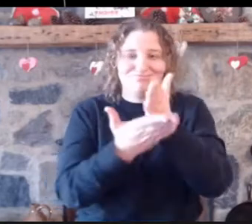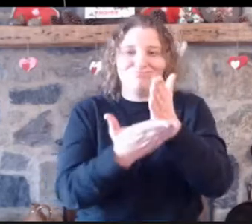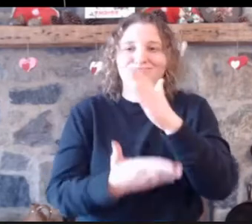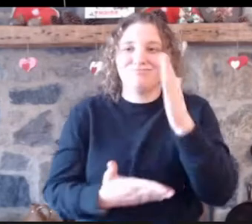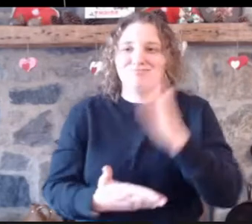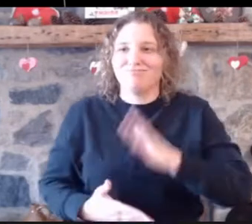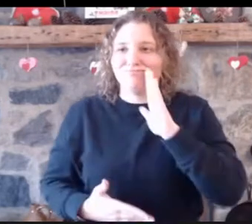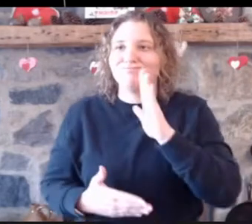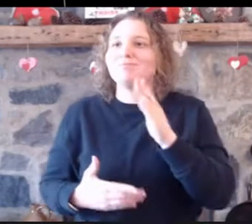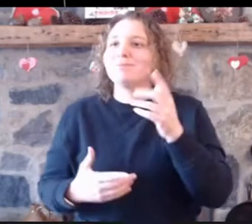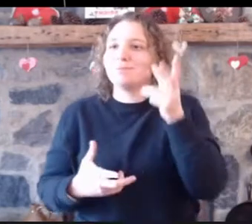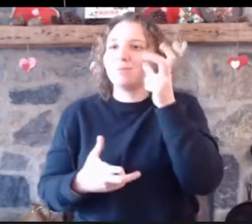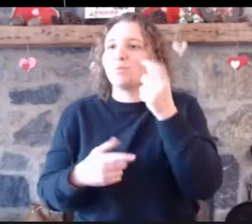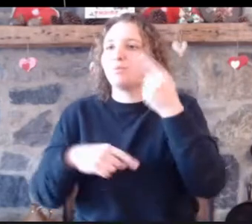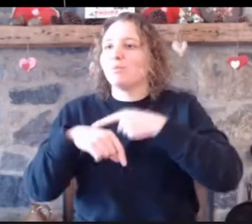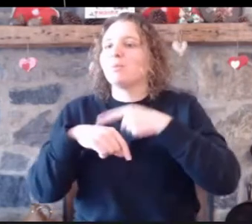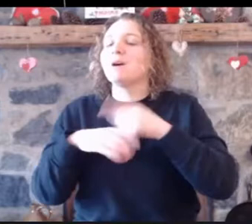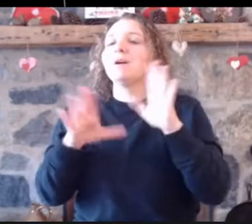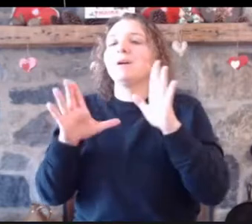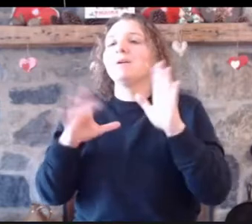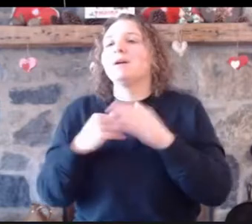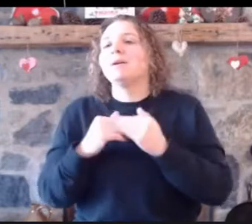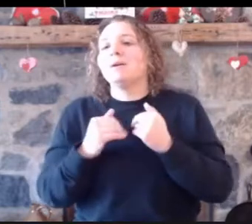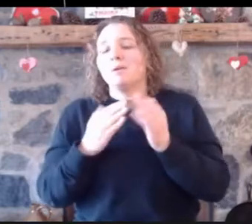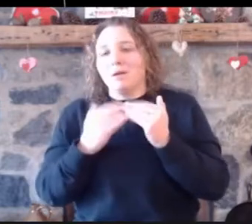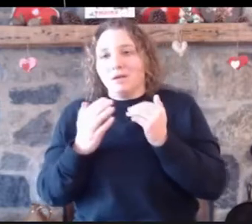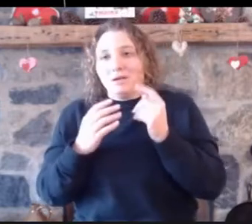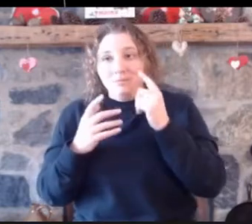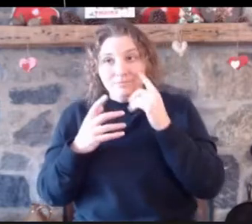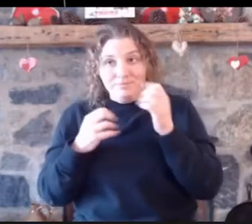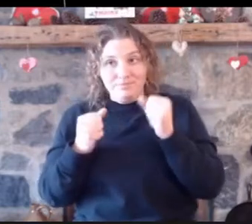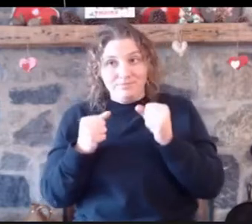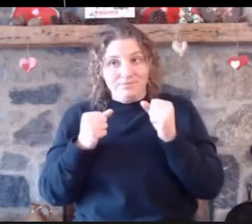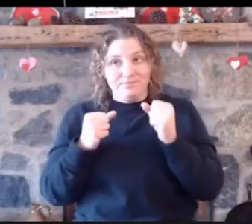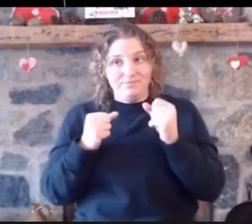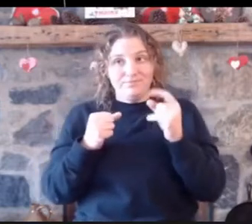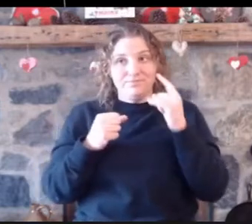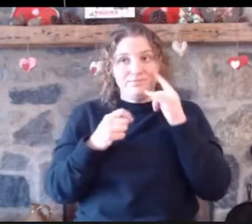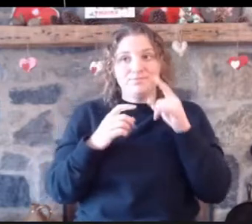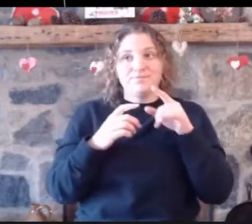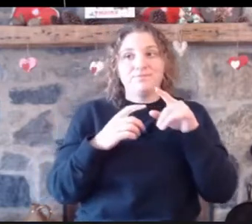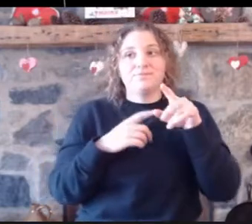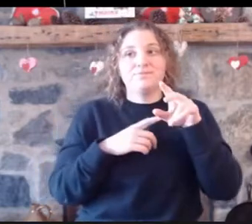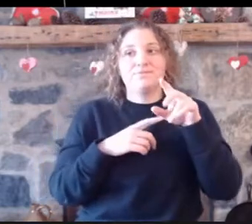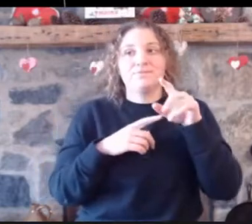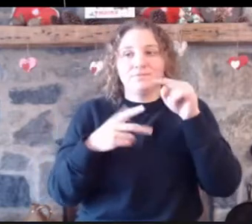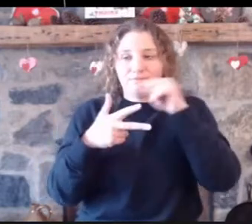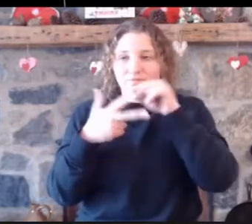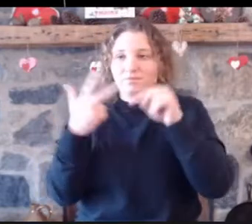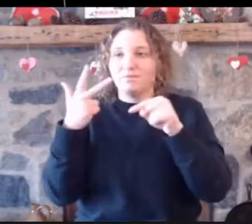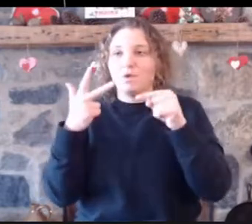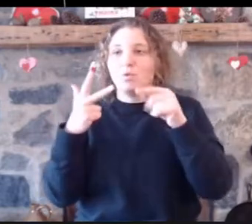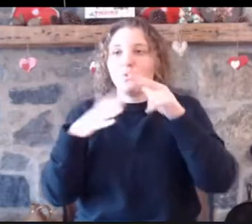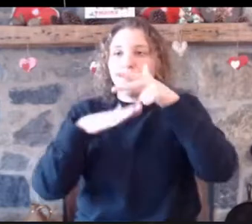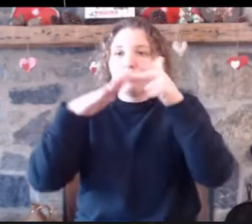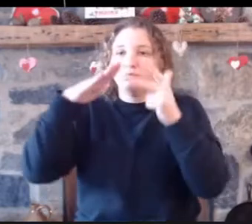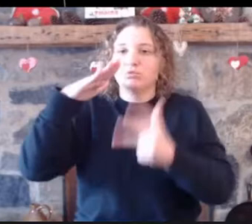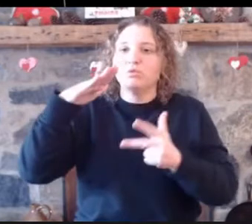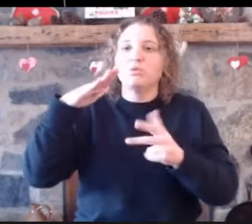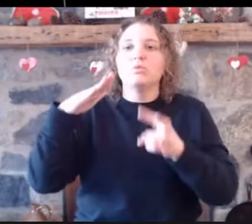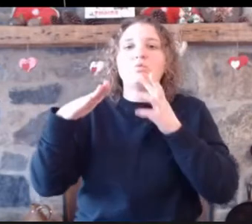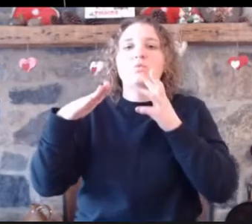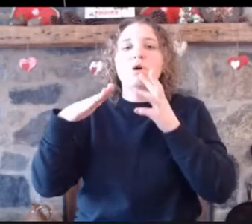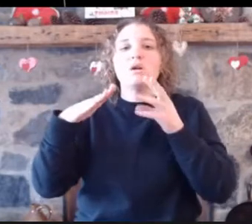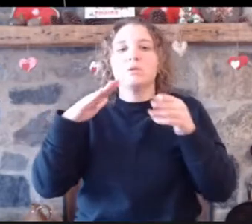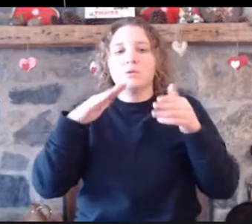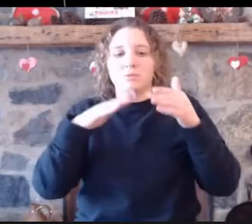once will be enough. The Edmund Fitzgerald, the Kursk, the Russian sub, and Lusitania, they all sank in water that were shallower than they were